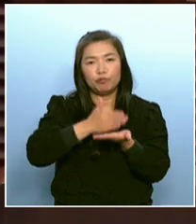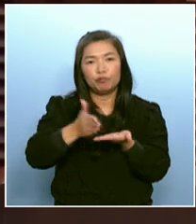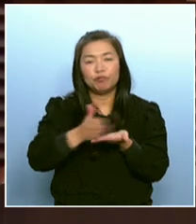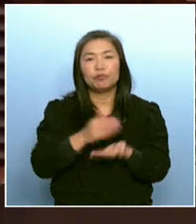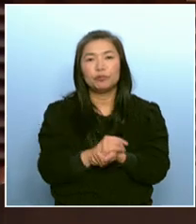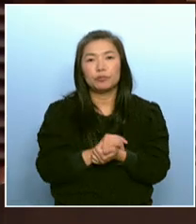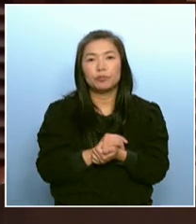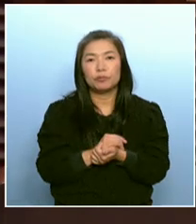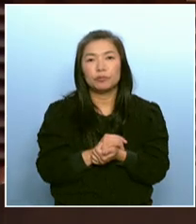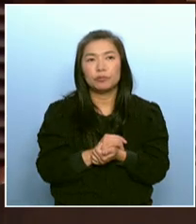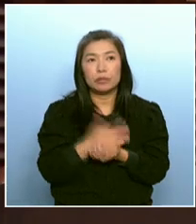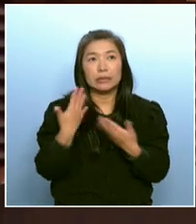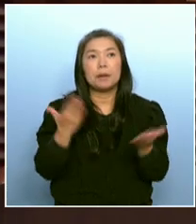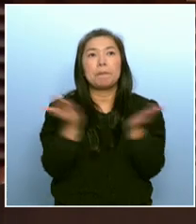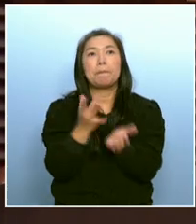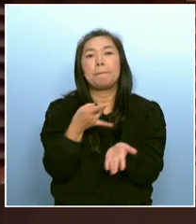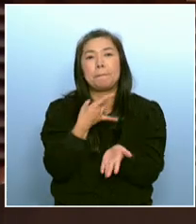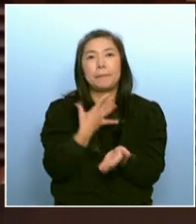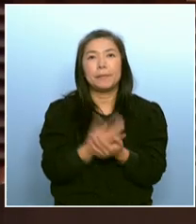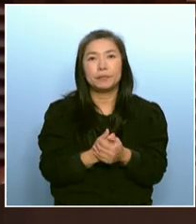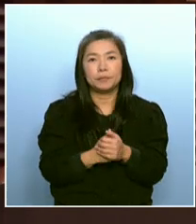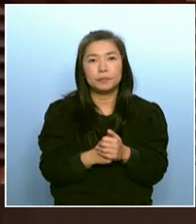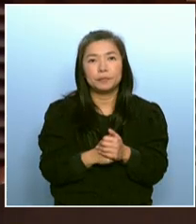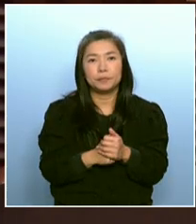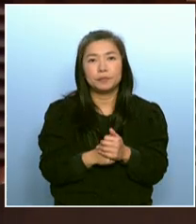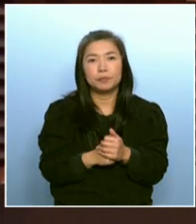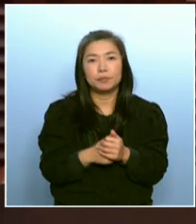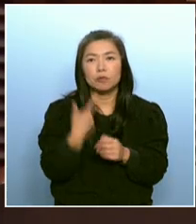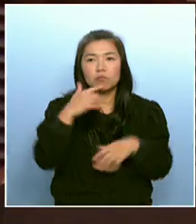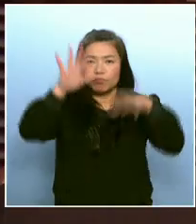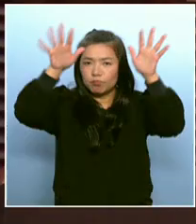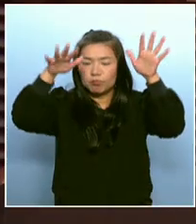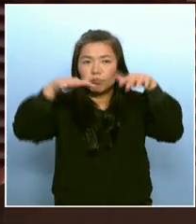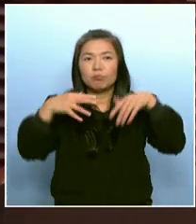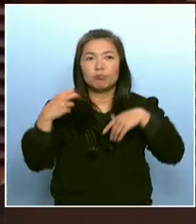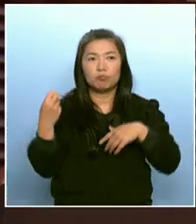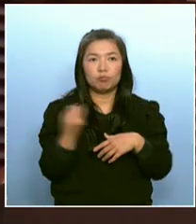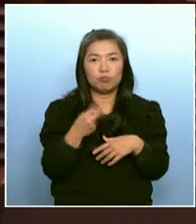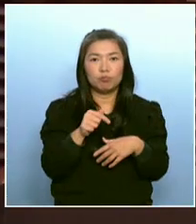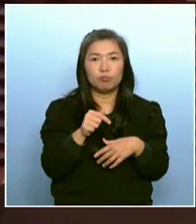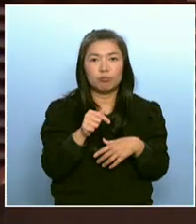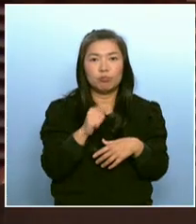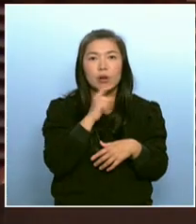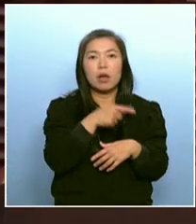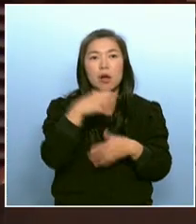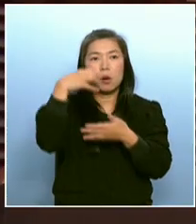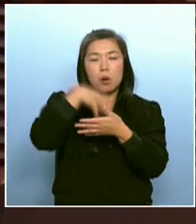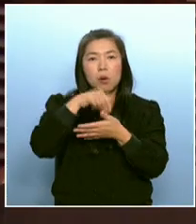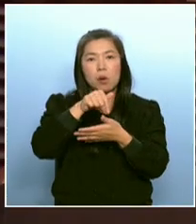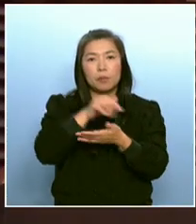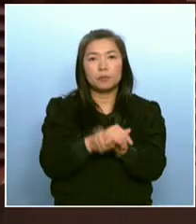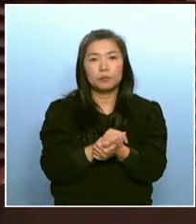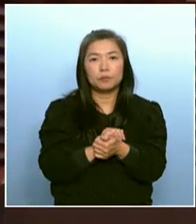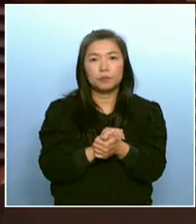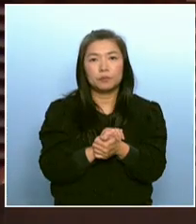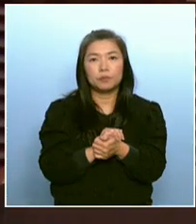This will be included as part of the recurrent expenditure of the SWD. However, we haven't yet decided on